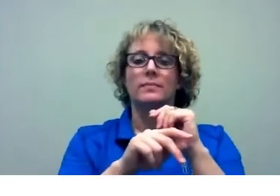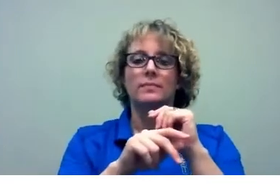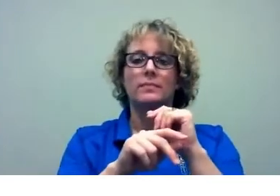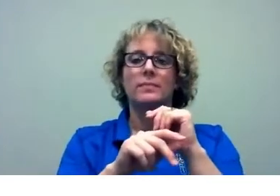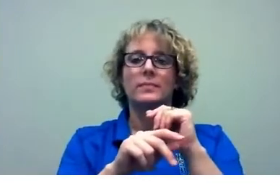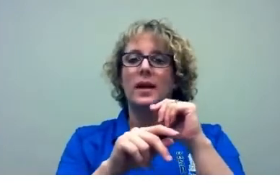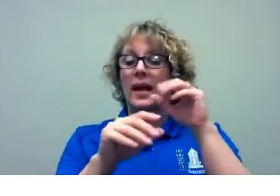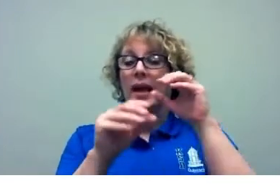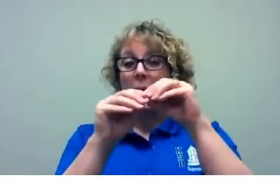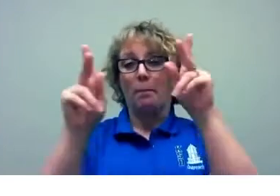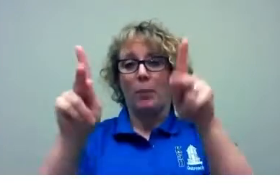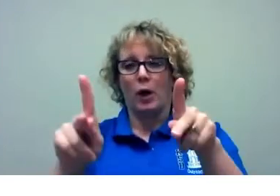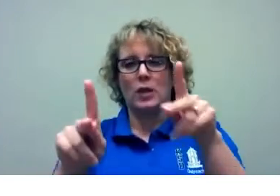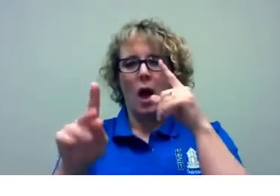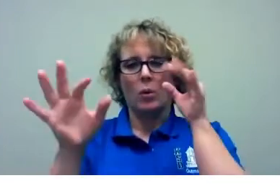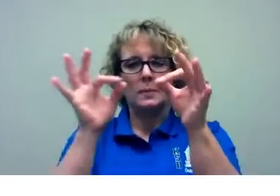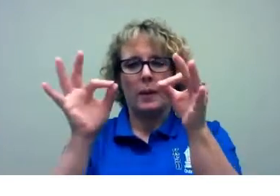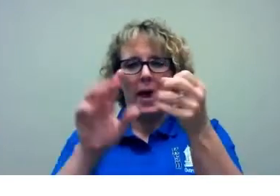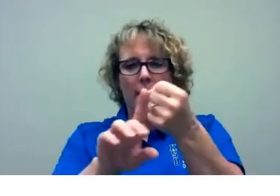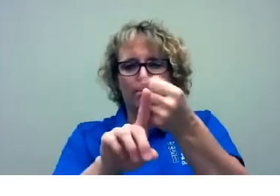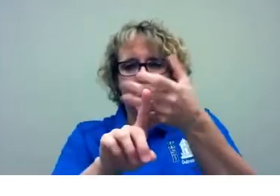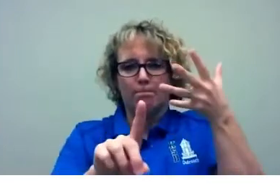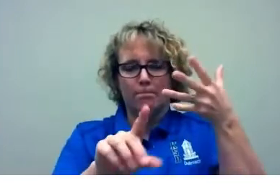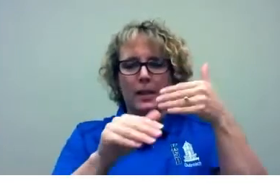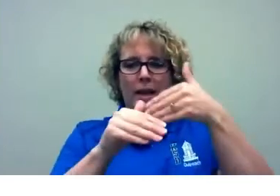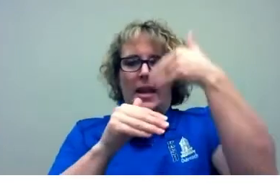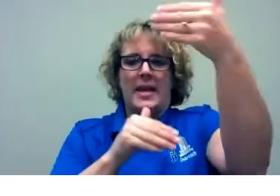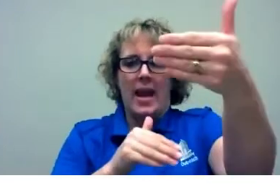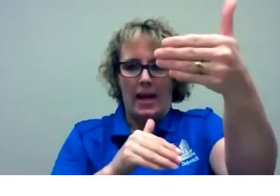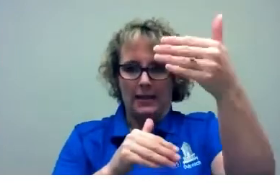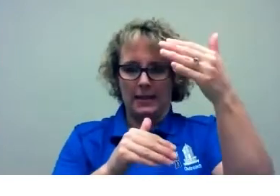That can be text, email, in person.